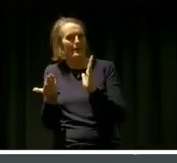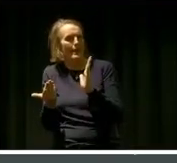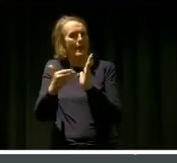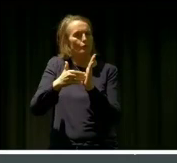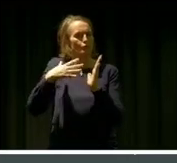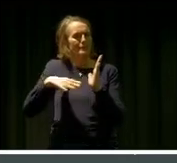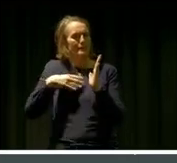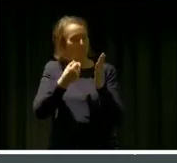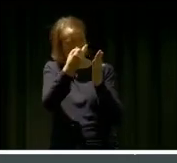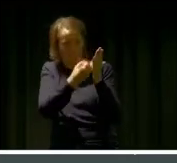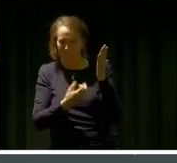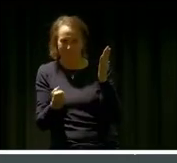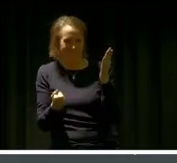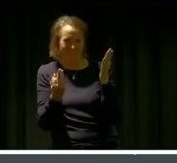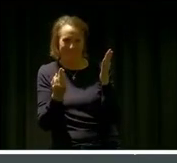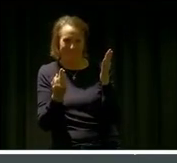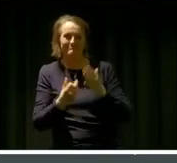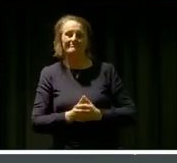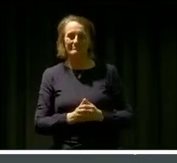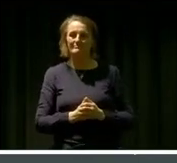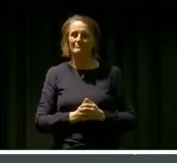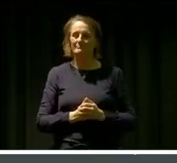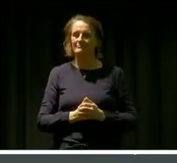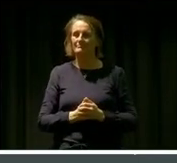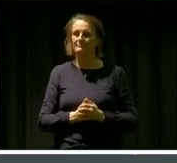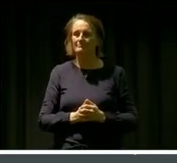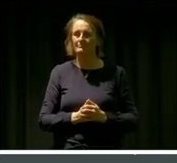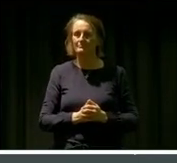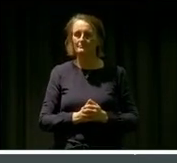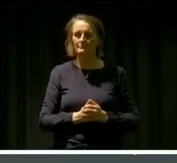Several recurring considerations have been identified across the